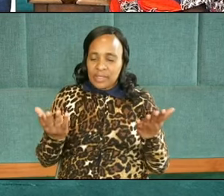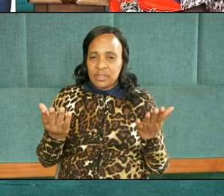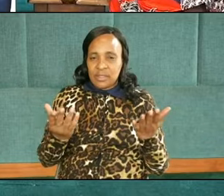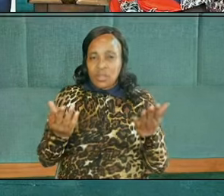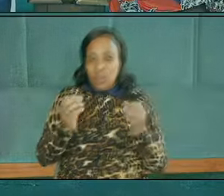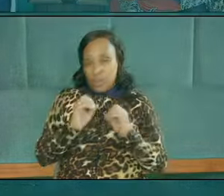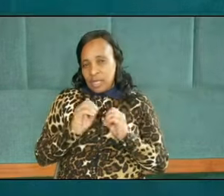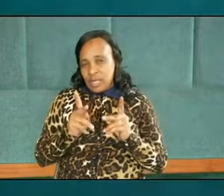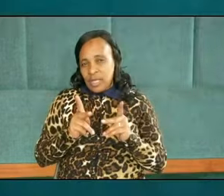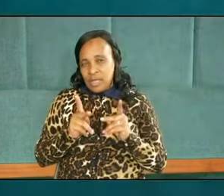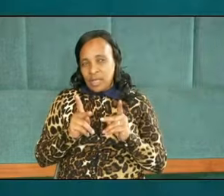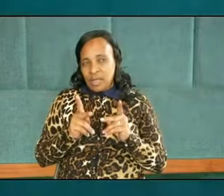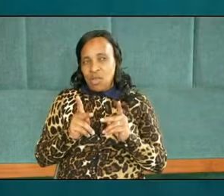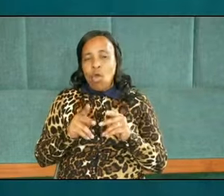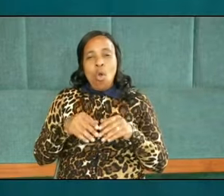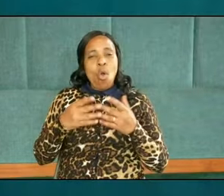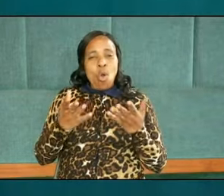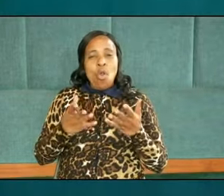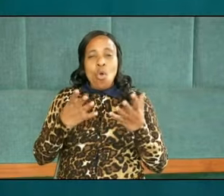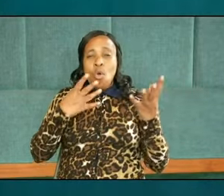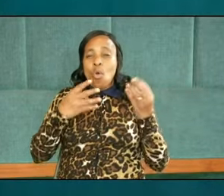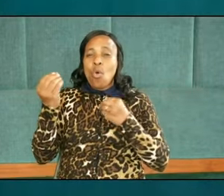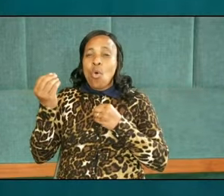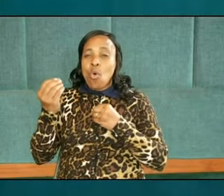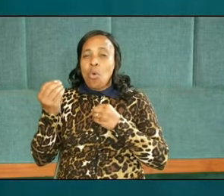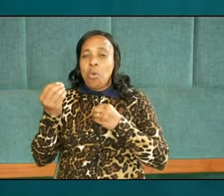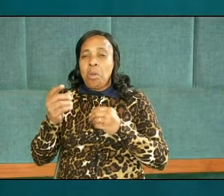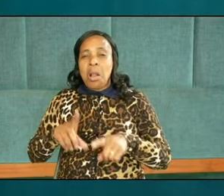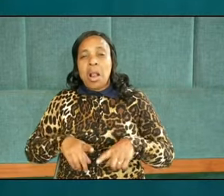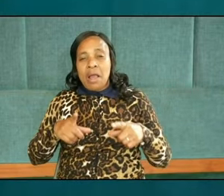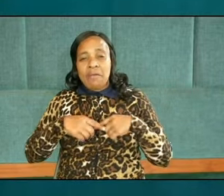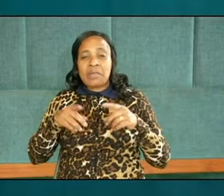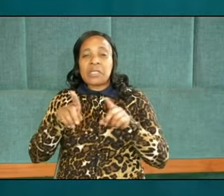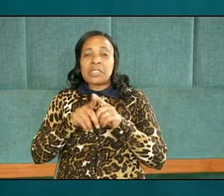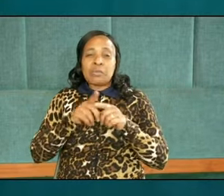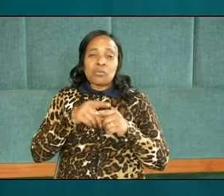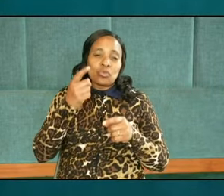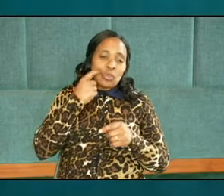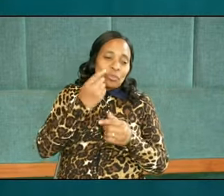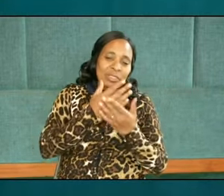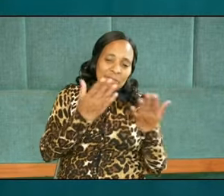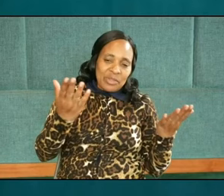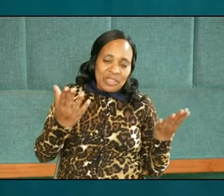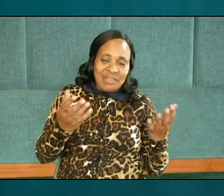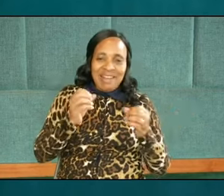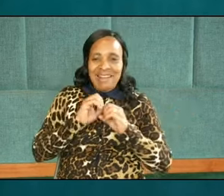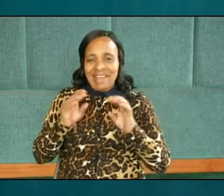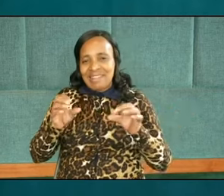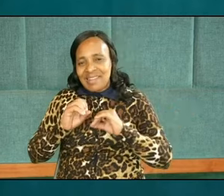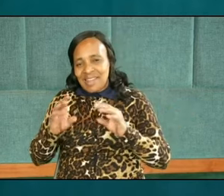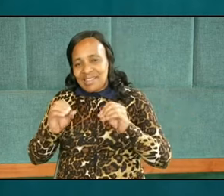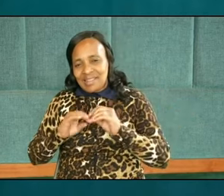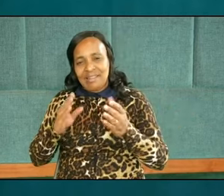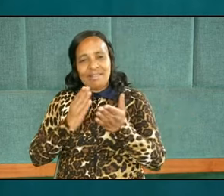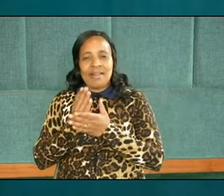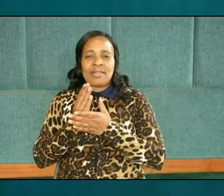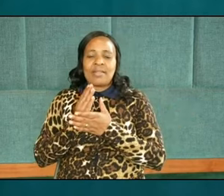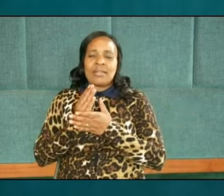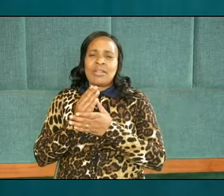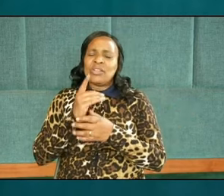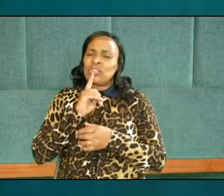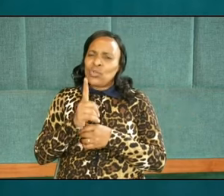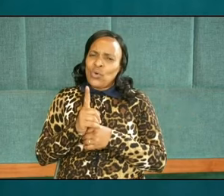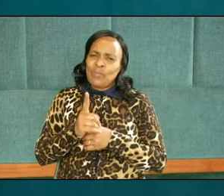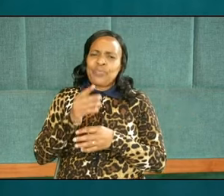All right? Otherwise, you'll go through life as a window shopper with nothing in your bag, right? So yeah.